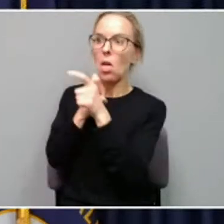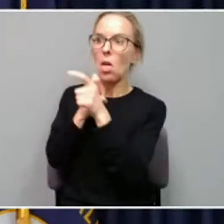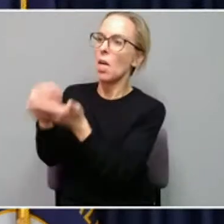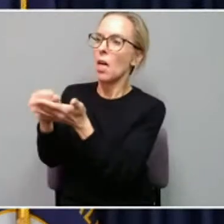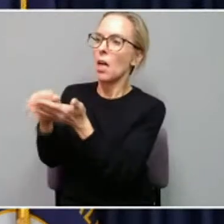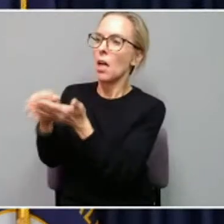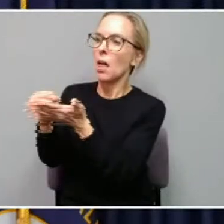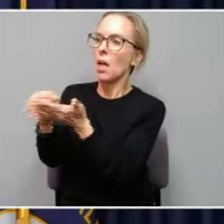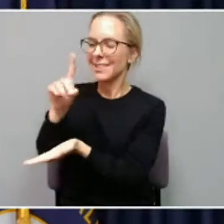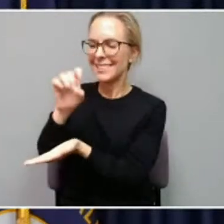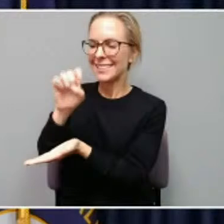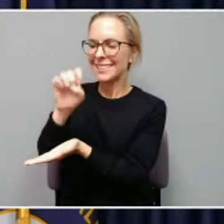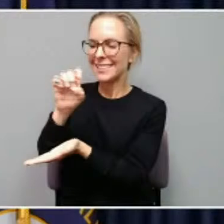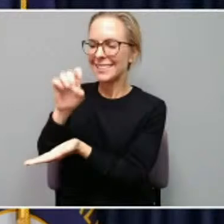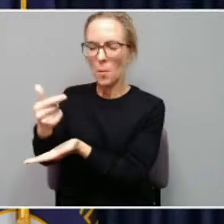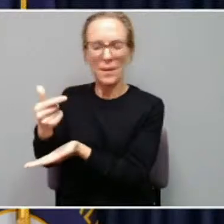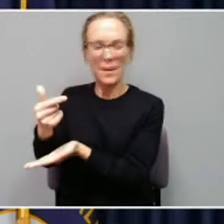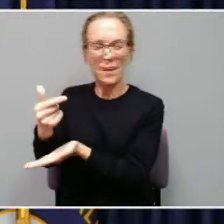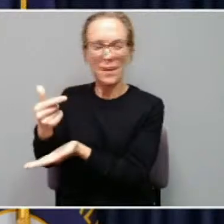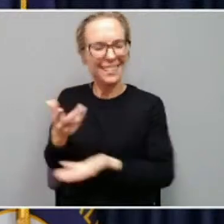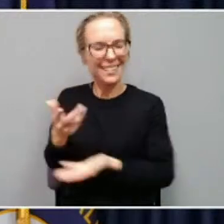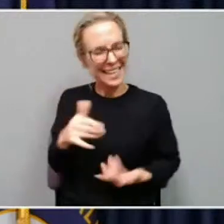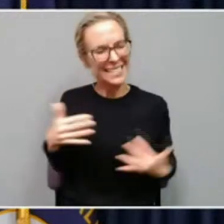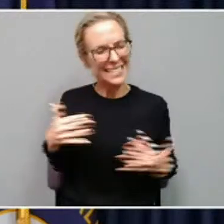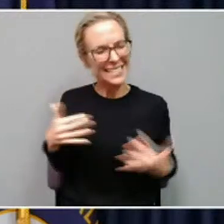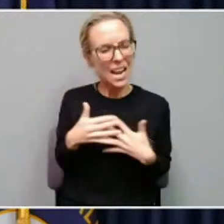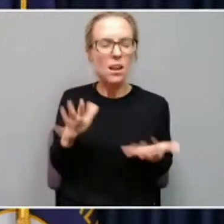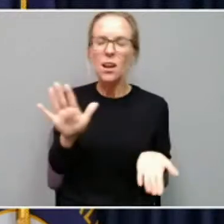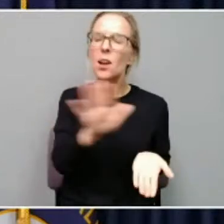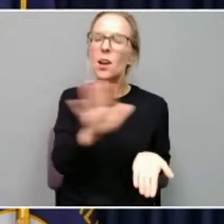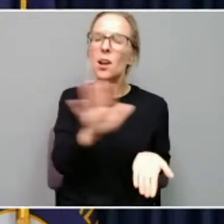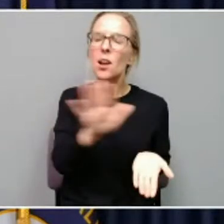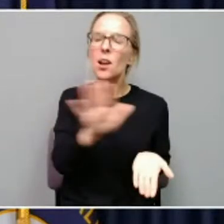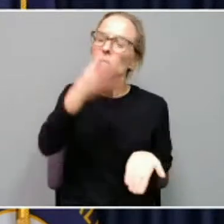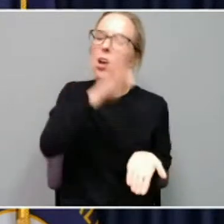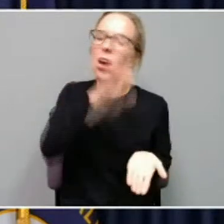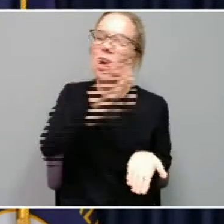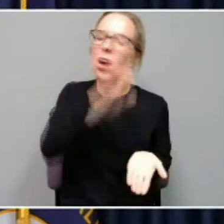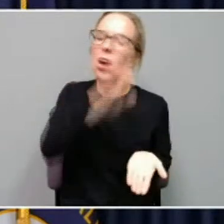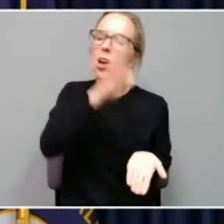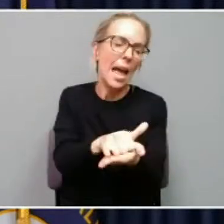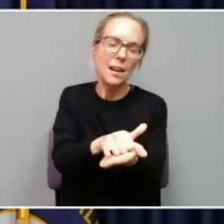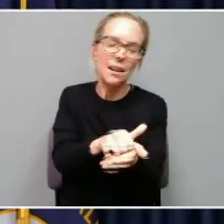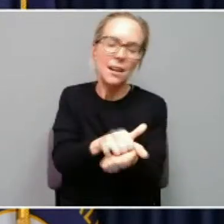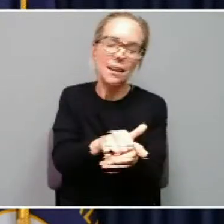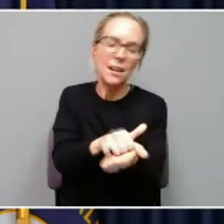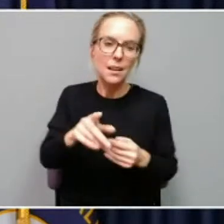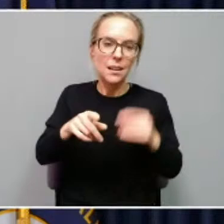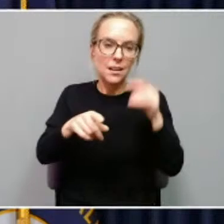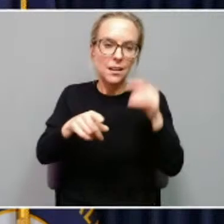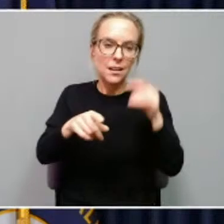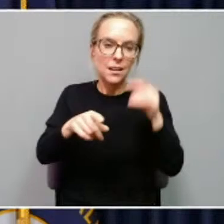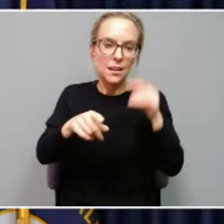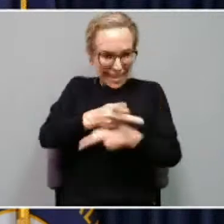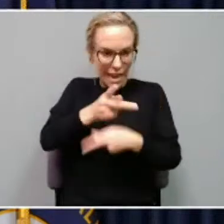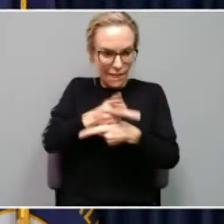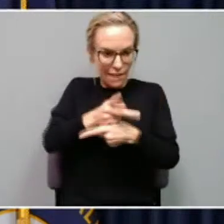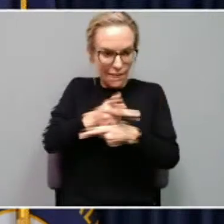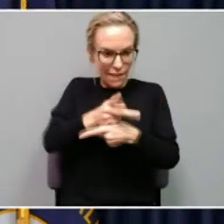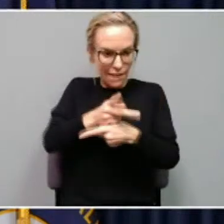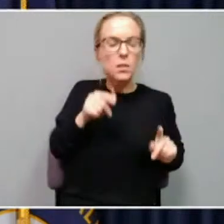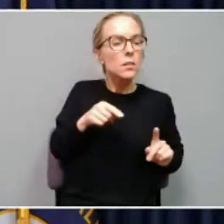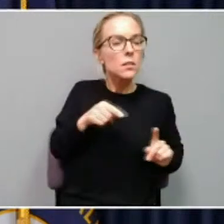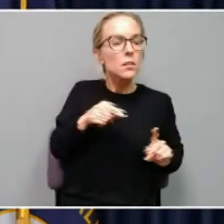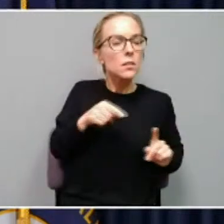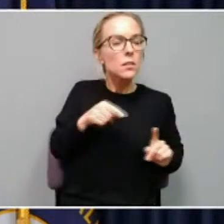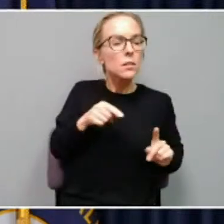scary. And please, God, don't do that. If you've ever taken care of horses, they are much, much, much bigger